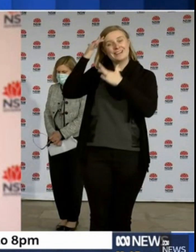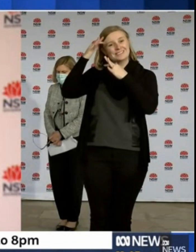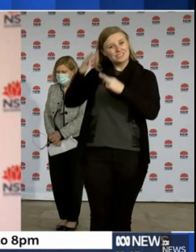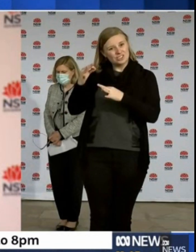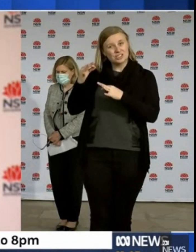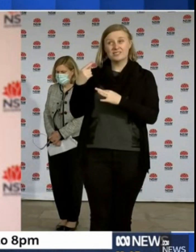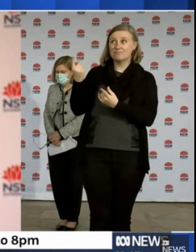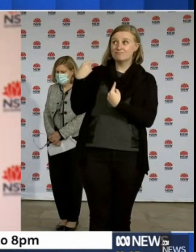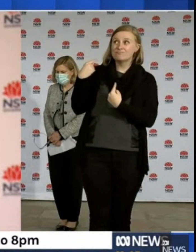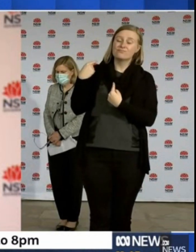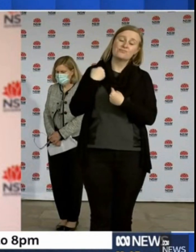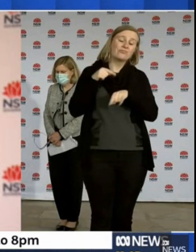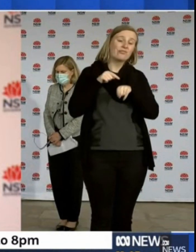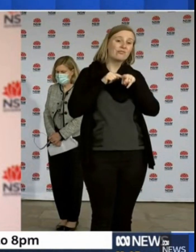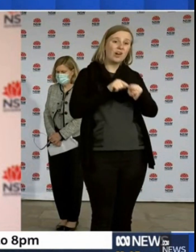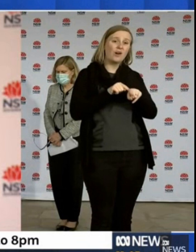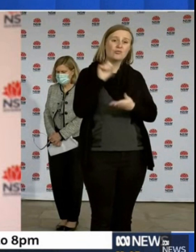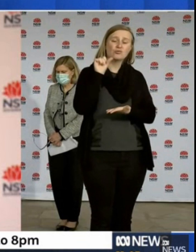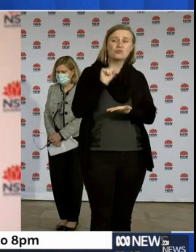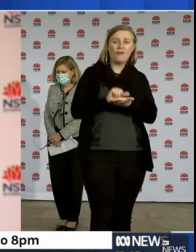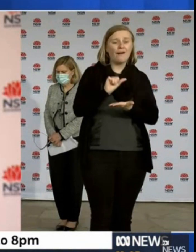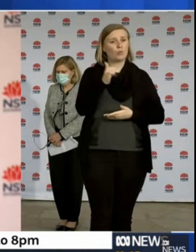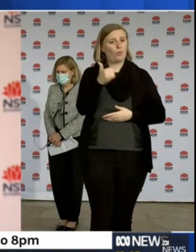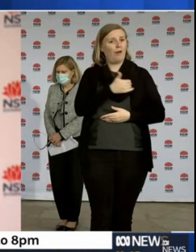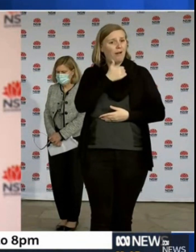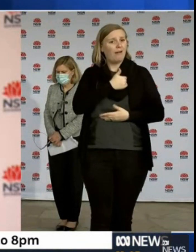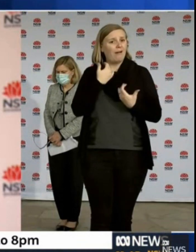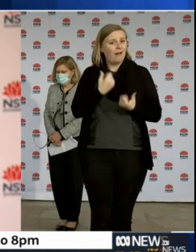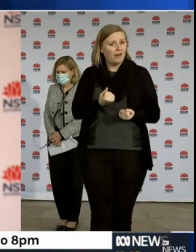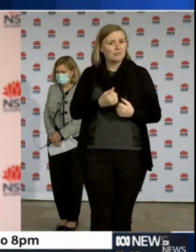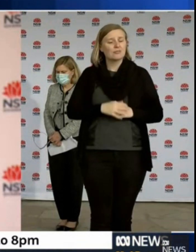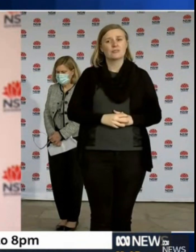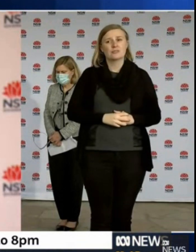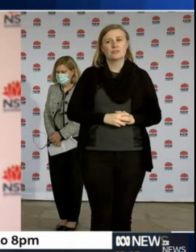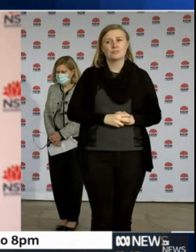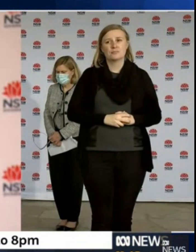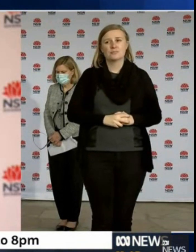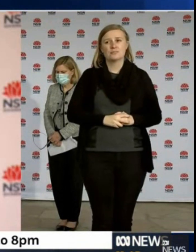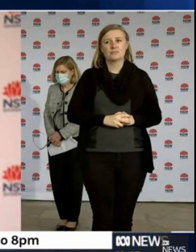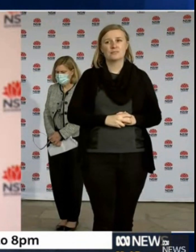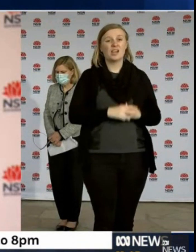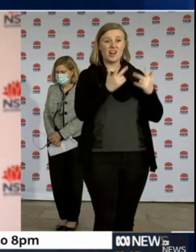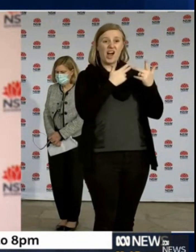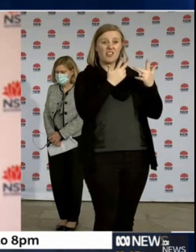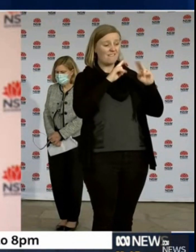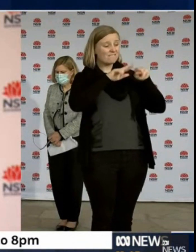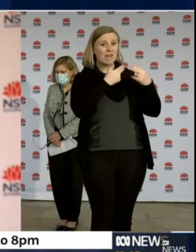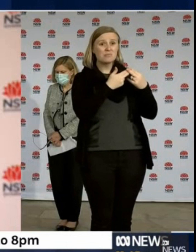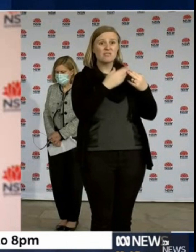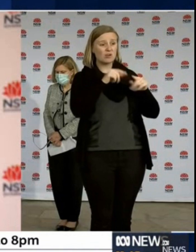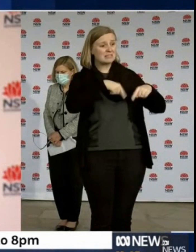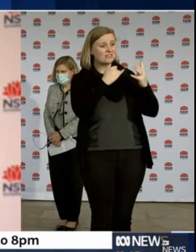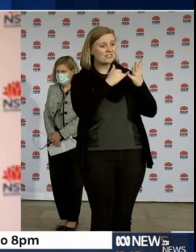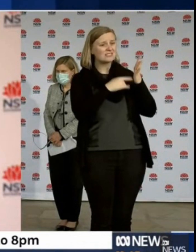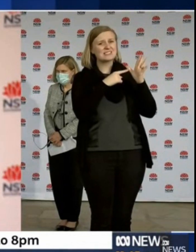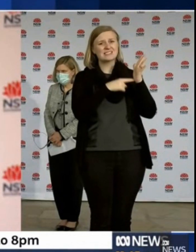level. We'll continue to do what we've been asked to do because it's the right thing to do, and certainly many families from other states have written